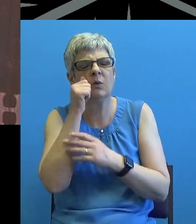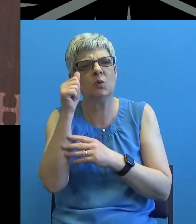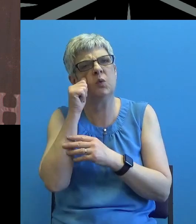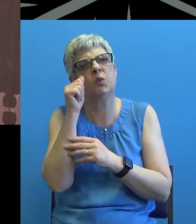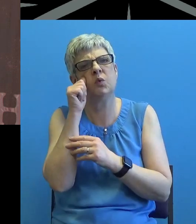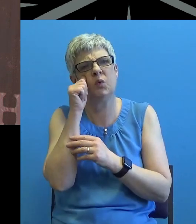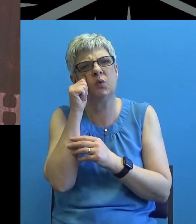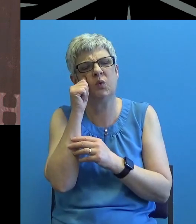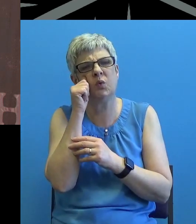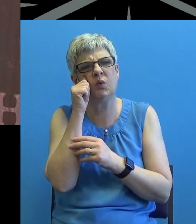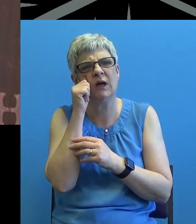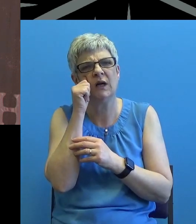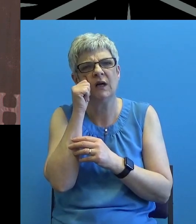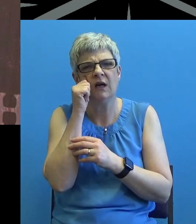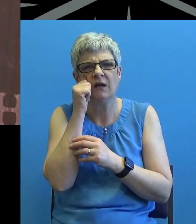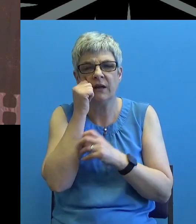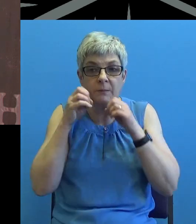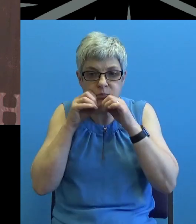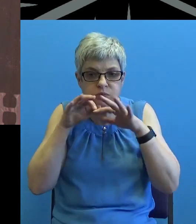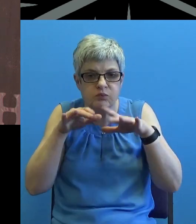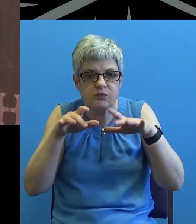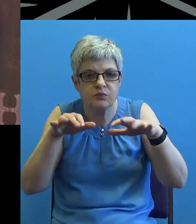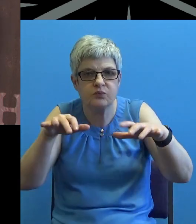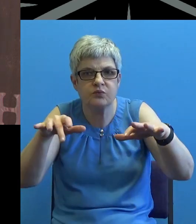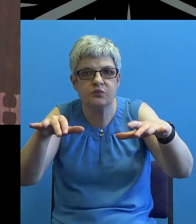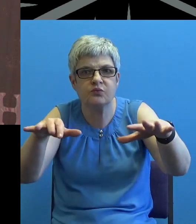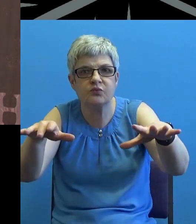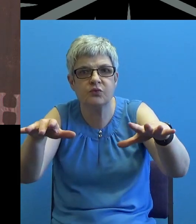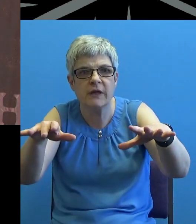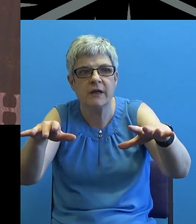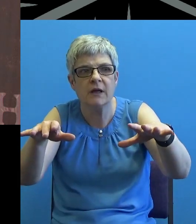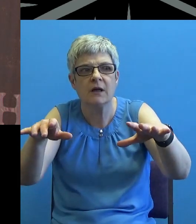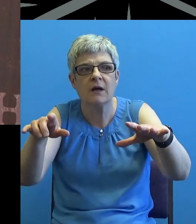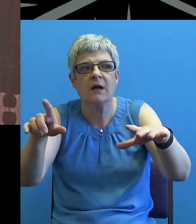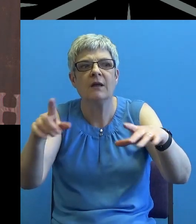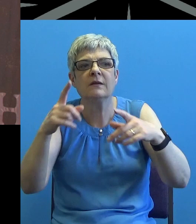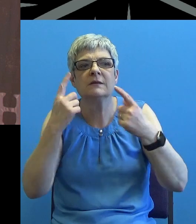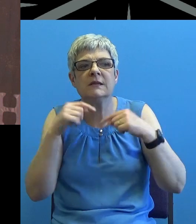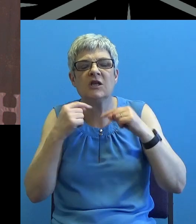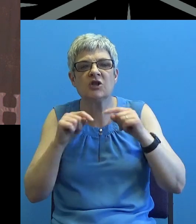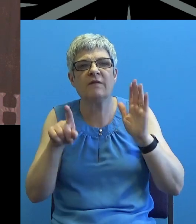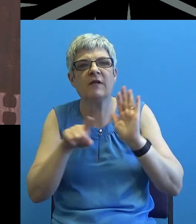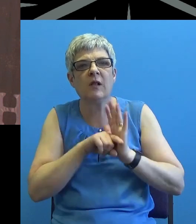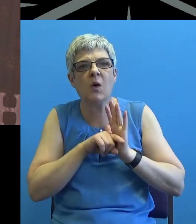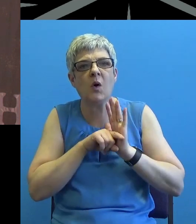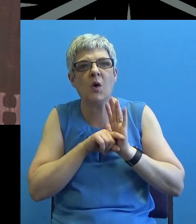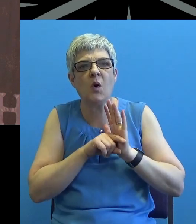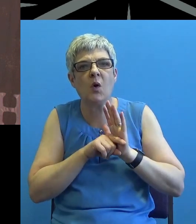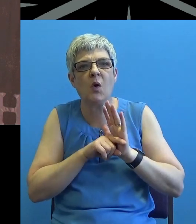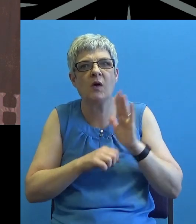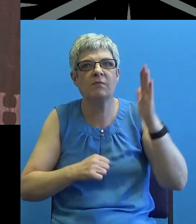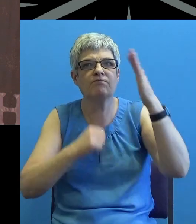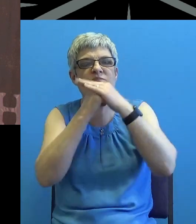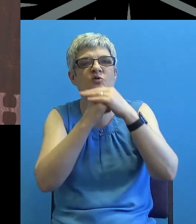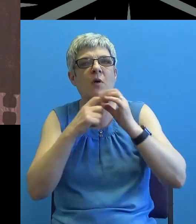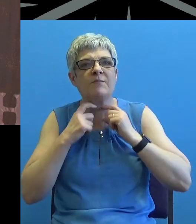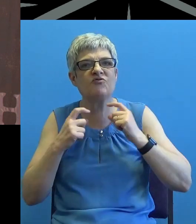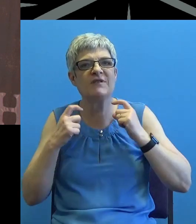know that that word of who he was would have got back to the teachers of the law and the high priests in Jerusalem itself.